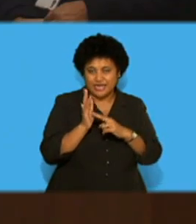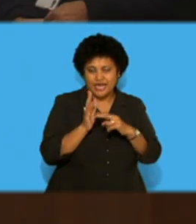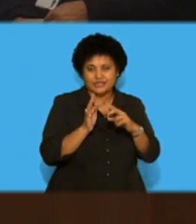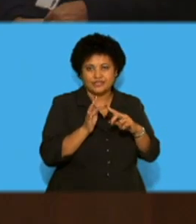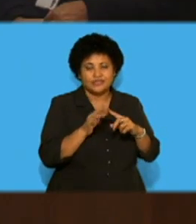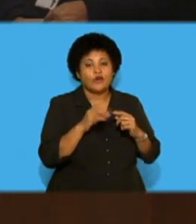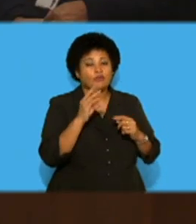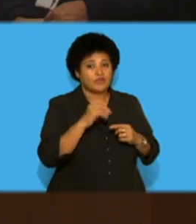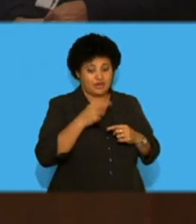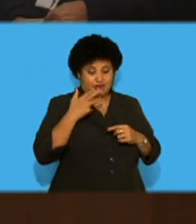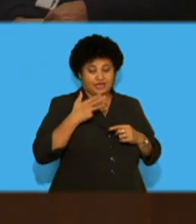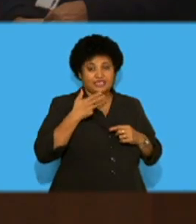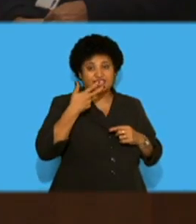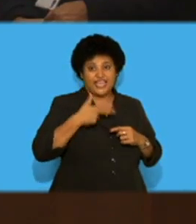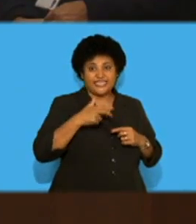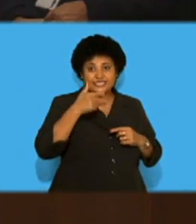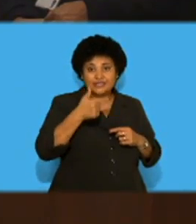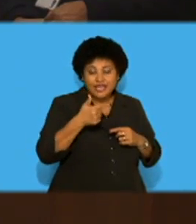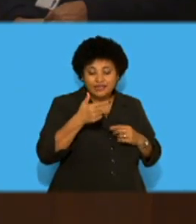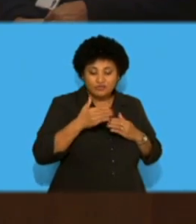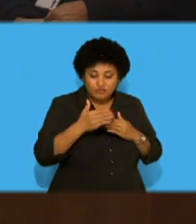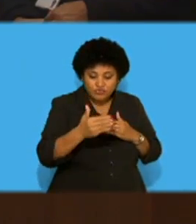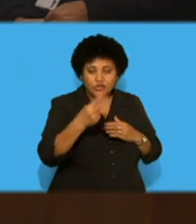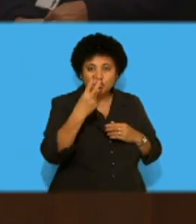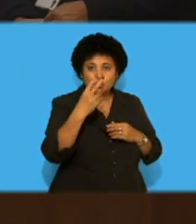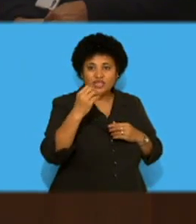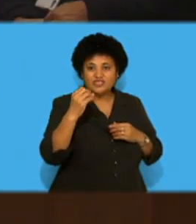2005, the growers only got an average of